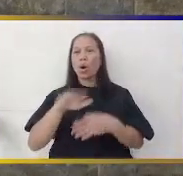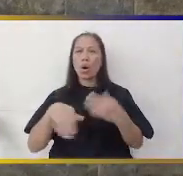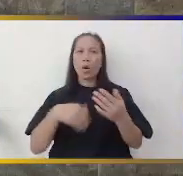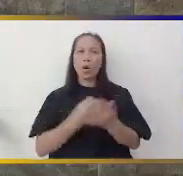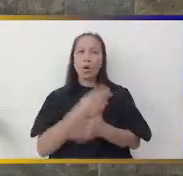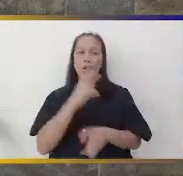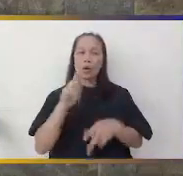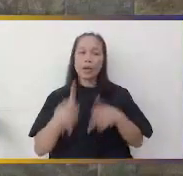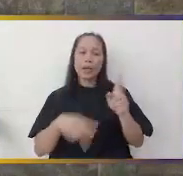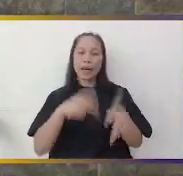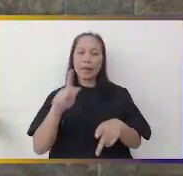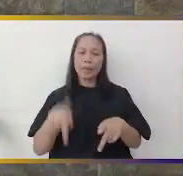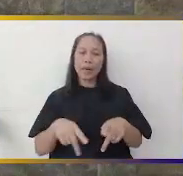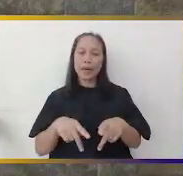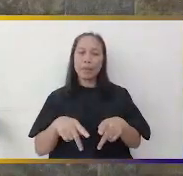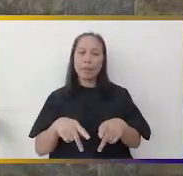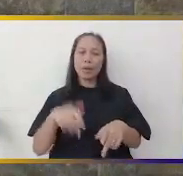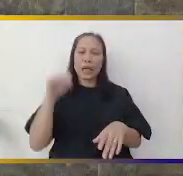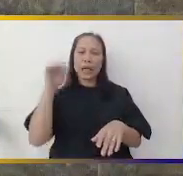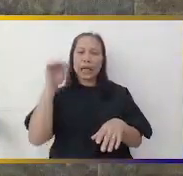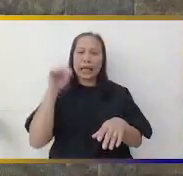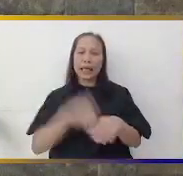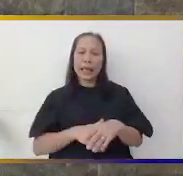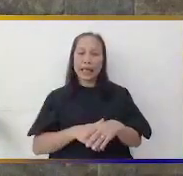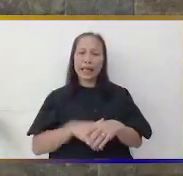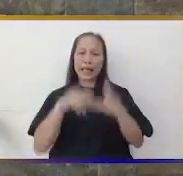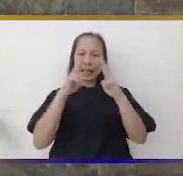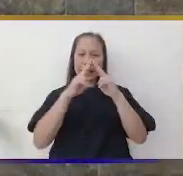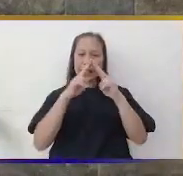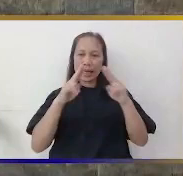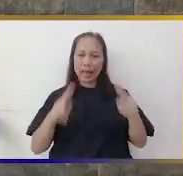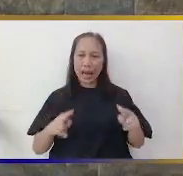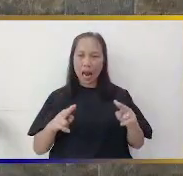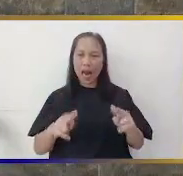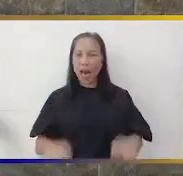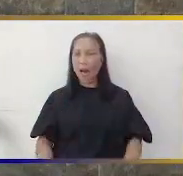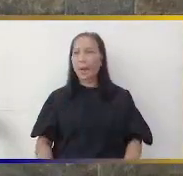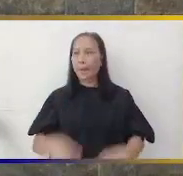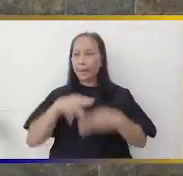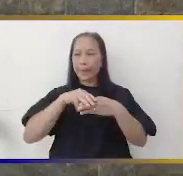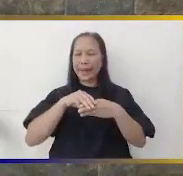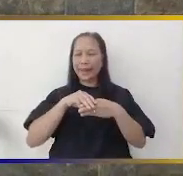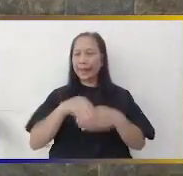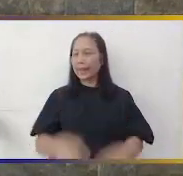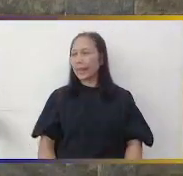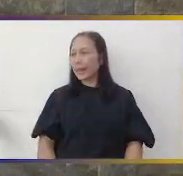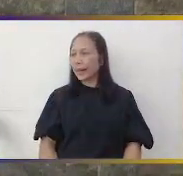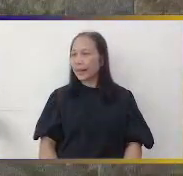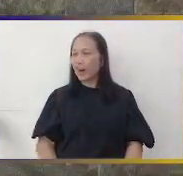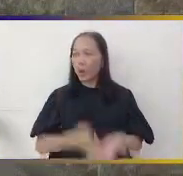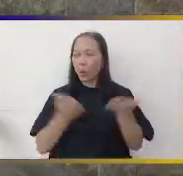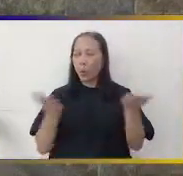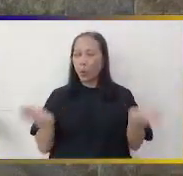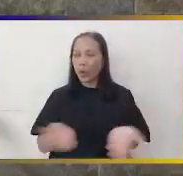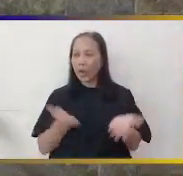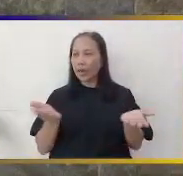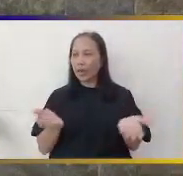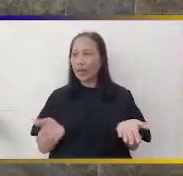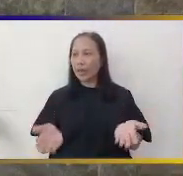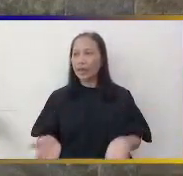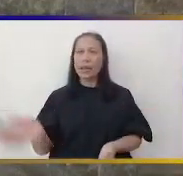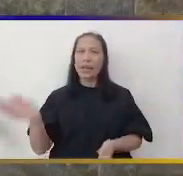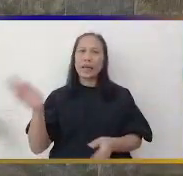ba yon that there may be What meet Saan in